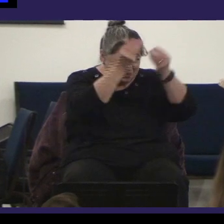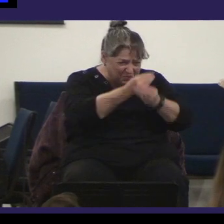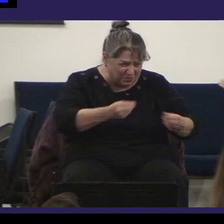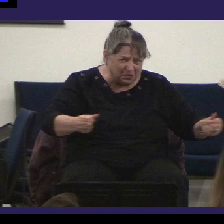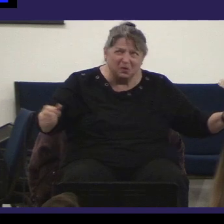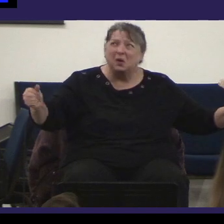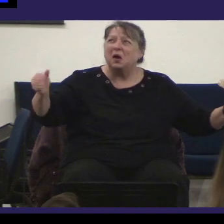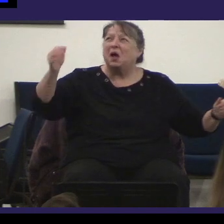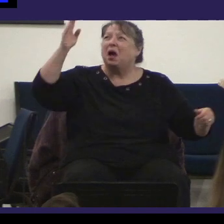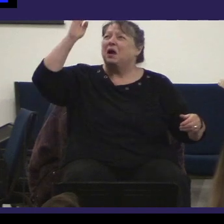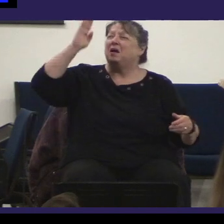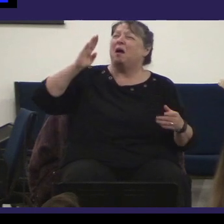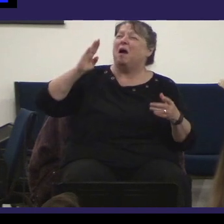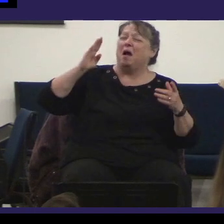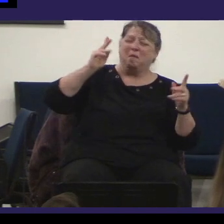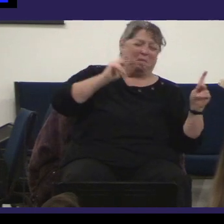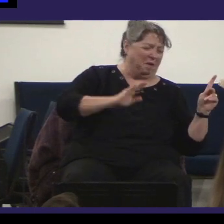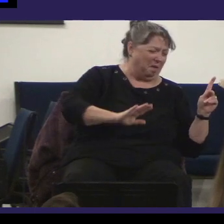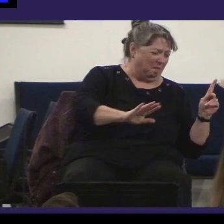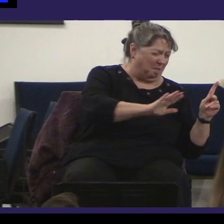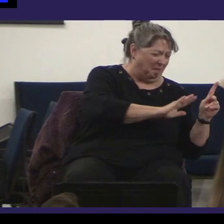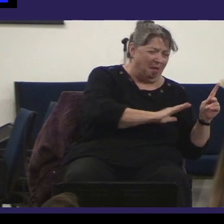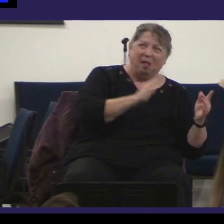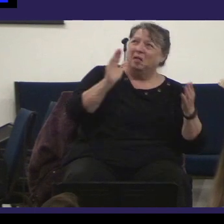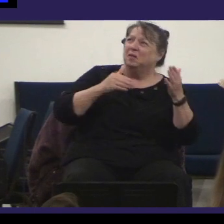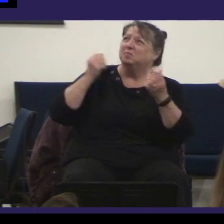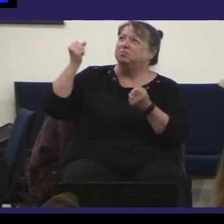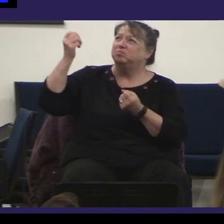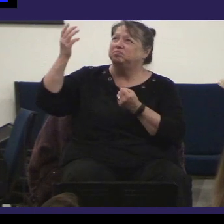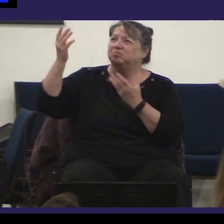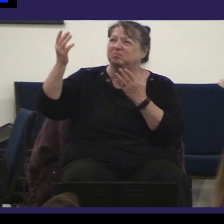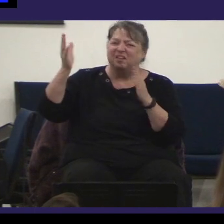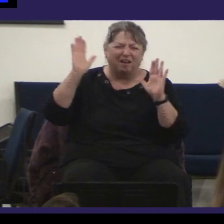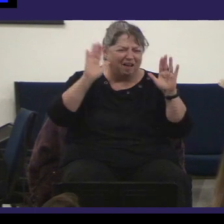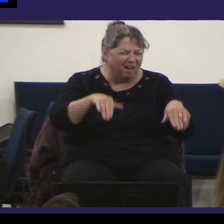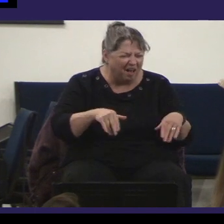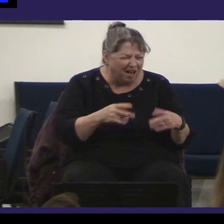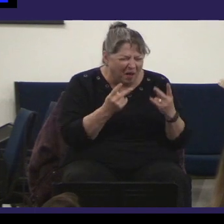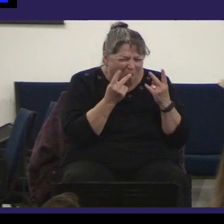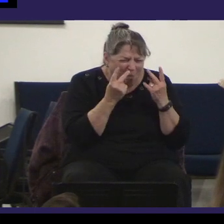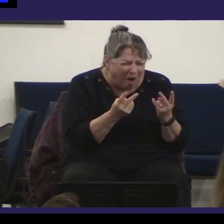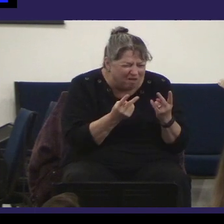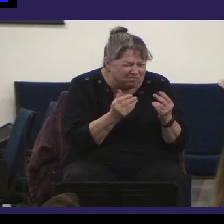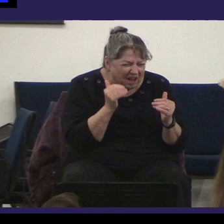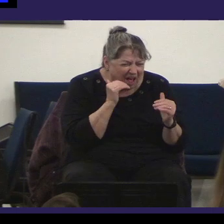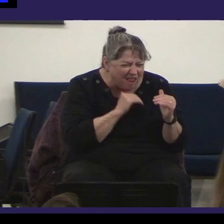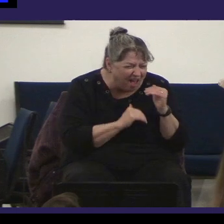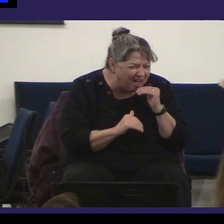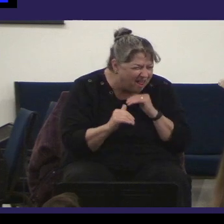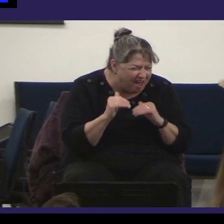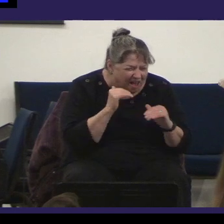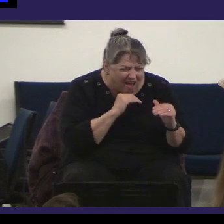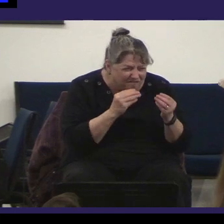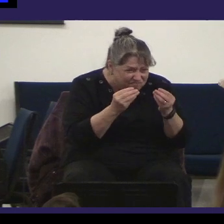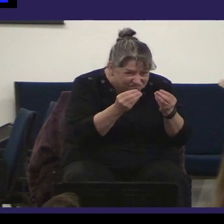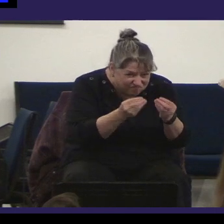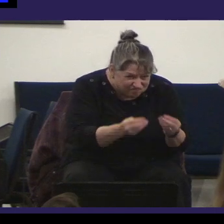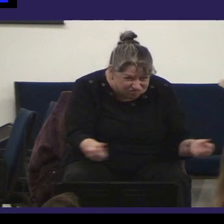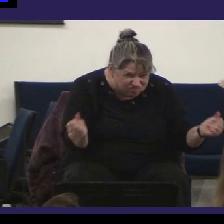God sing. Watch the lies break off. Watch the enemy